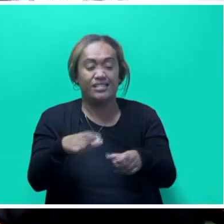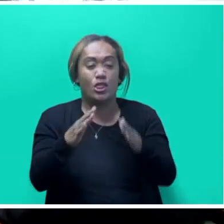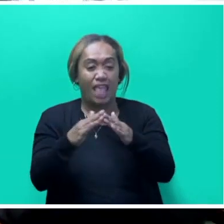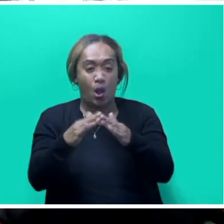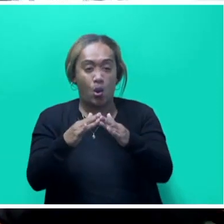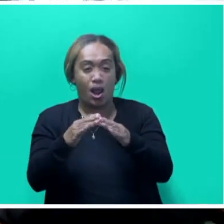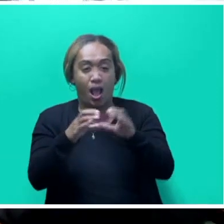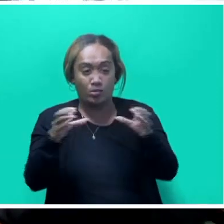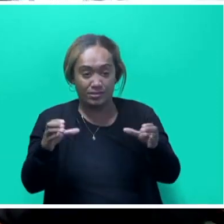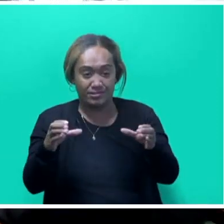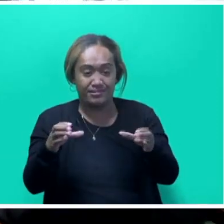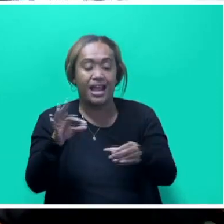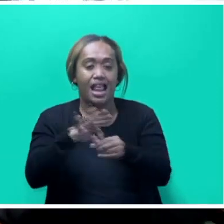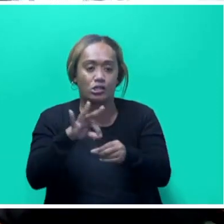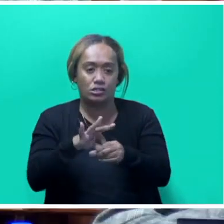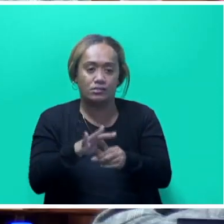Thank you, Mr. Speaker, sir.